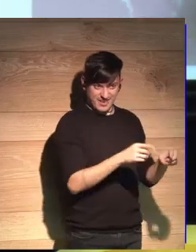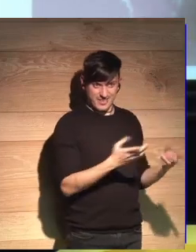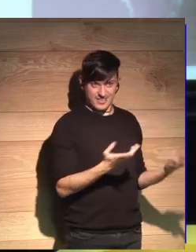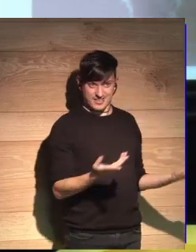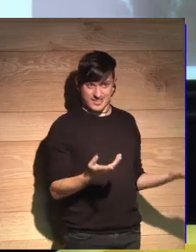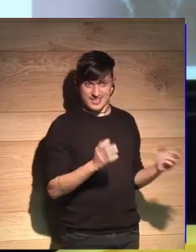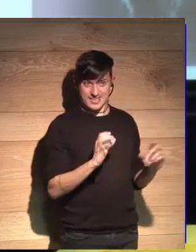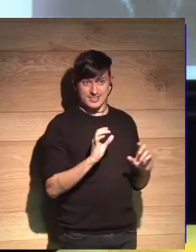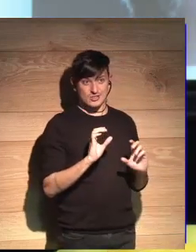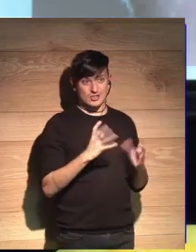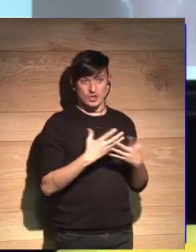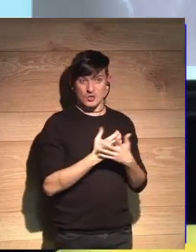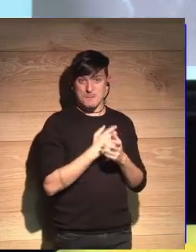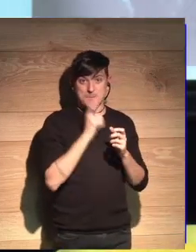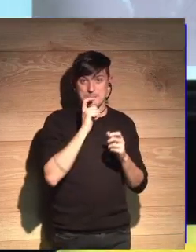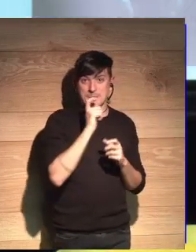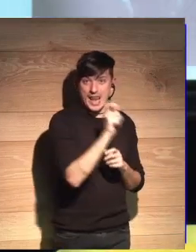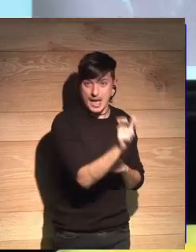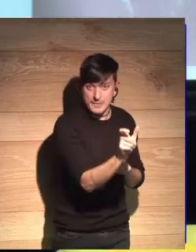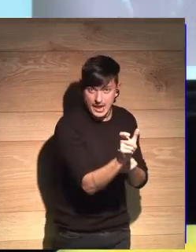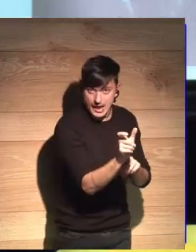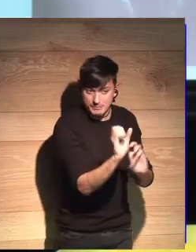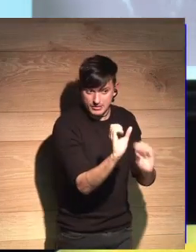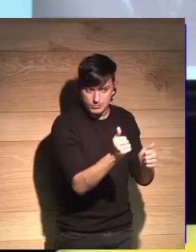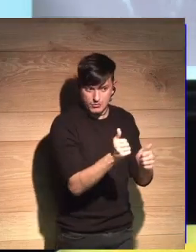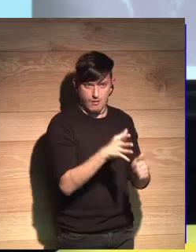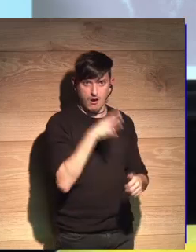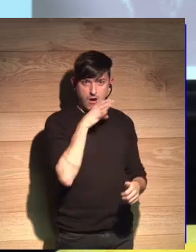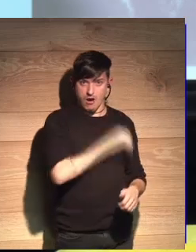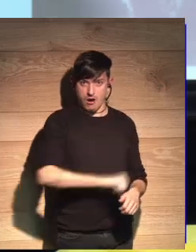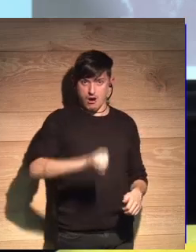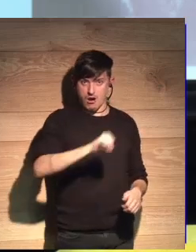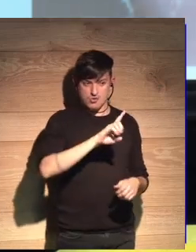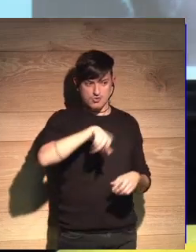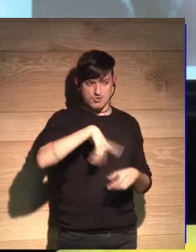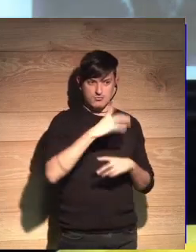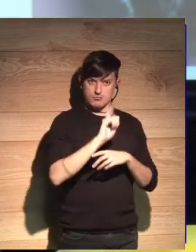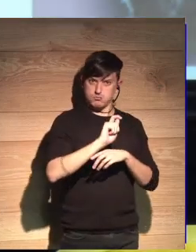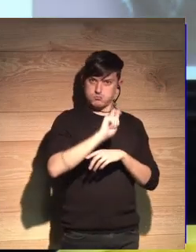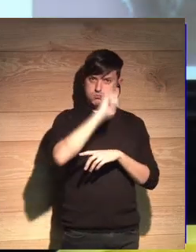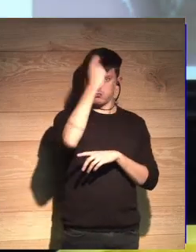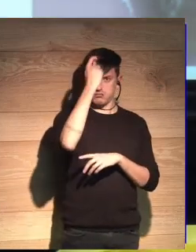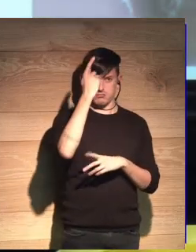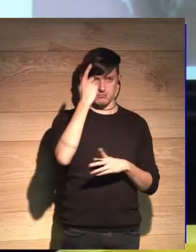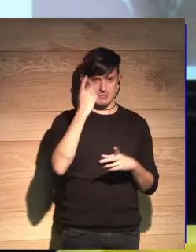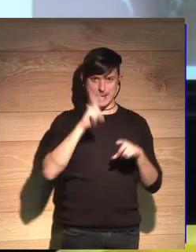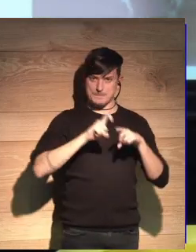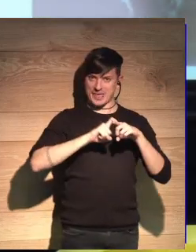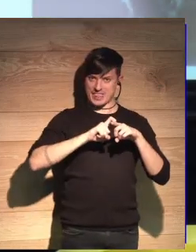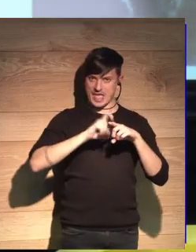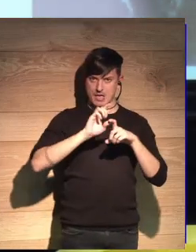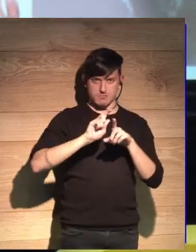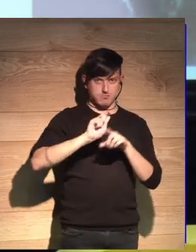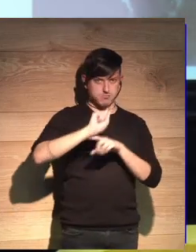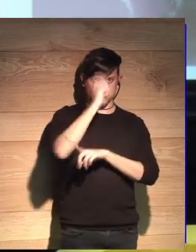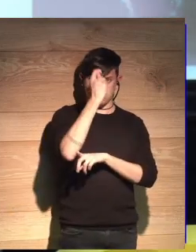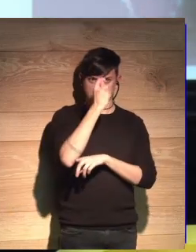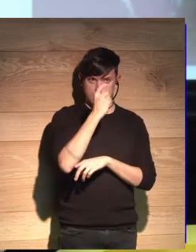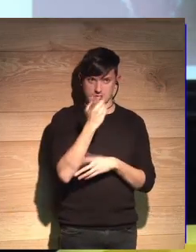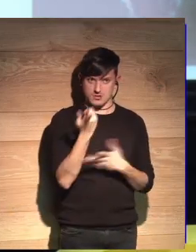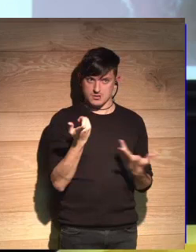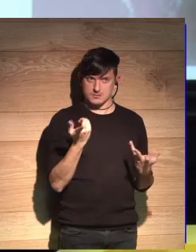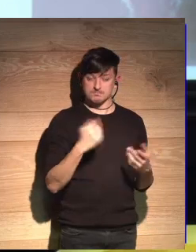for us. We are a very successful species. We're one of the most common large mammals on Earth. In fact, we are fixating